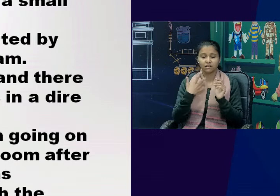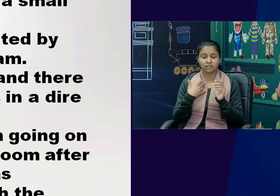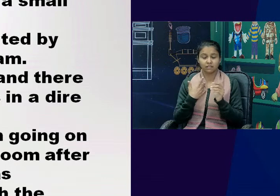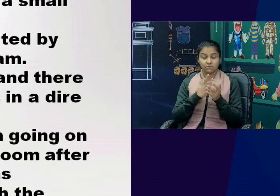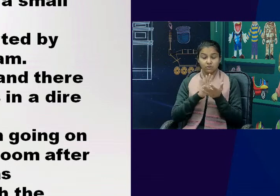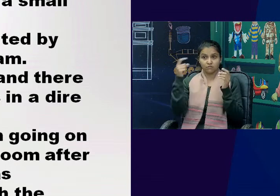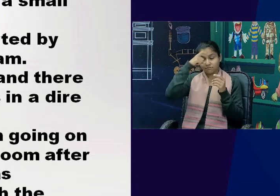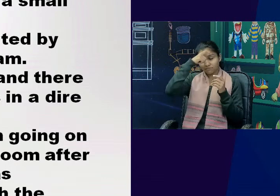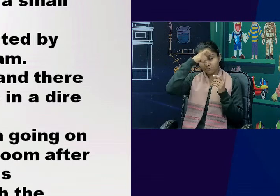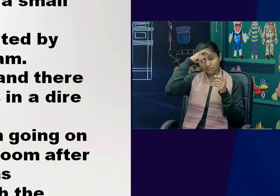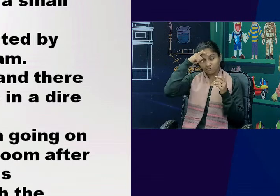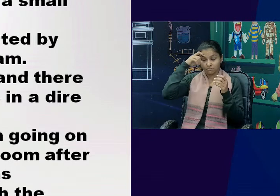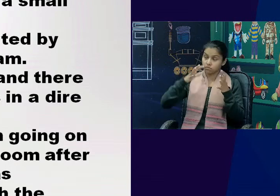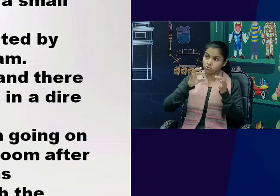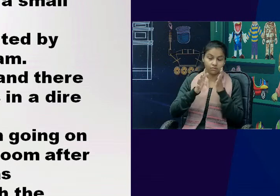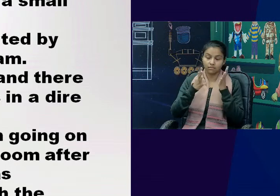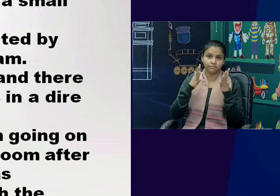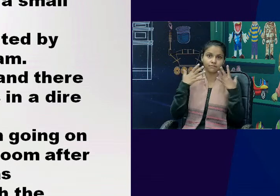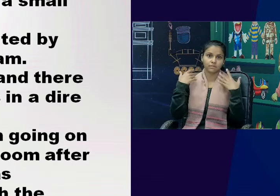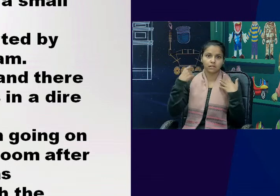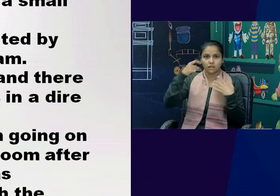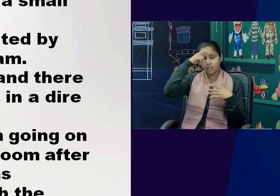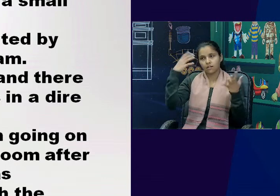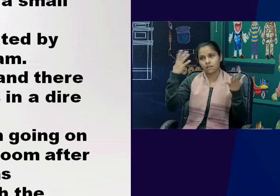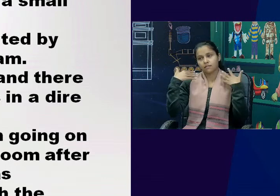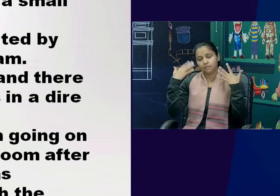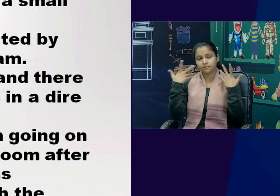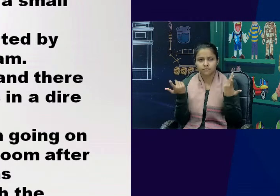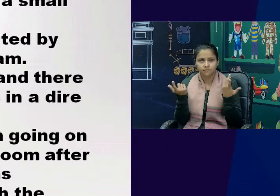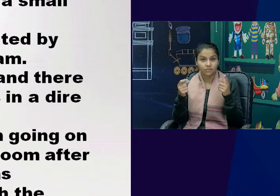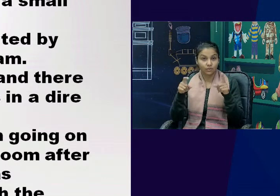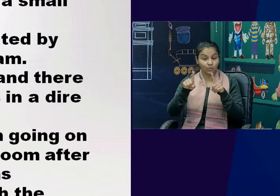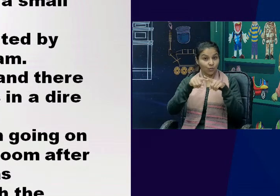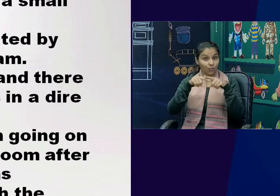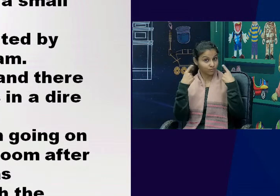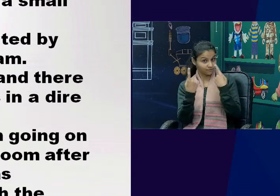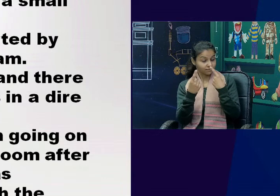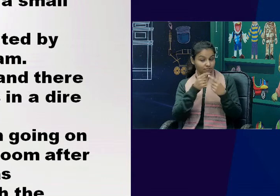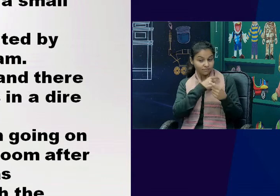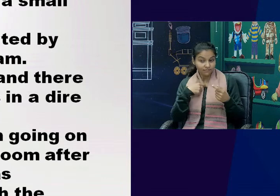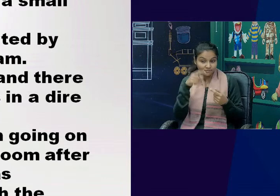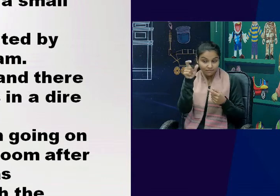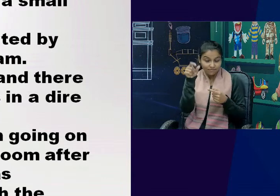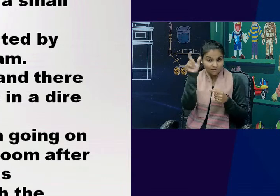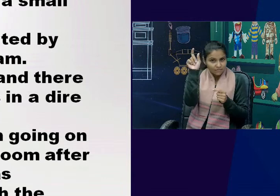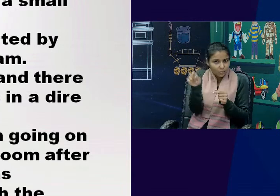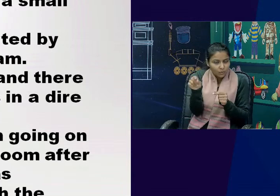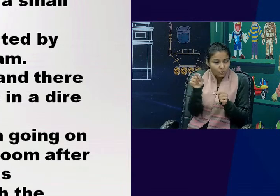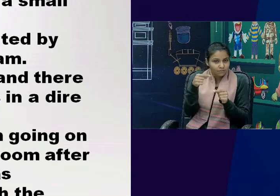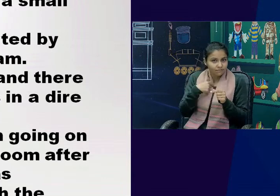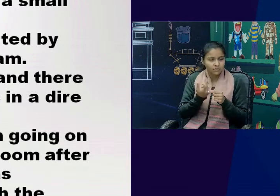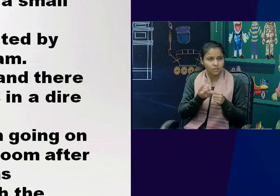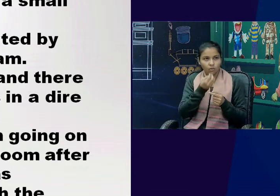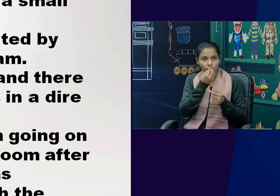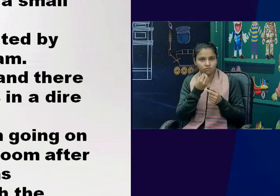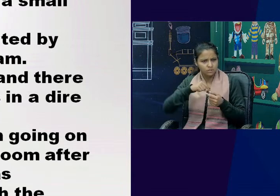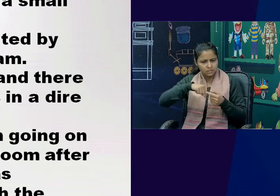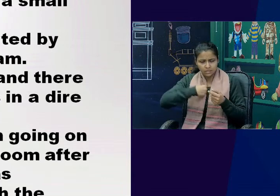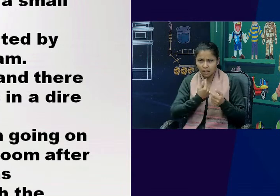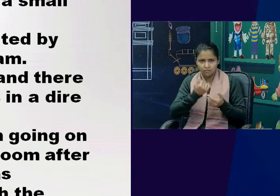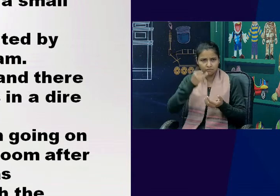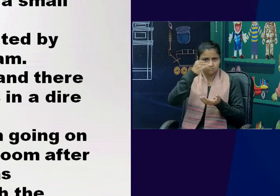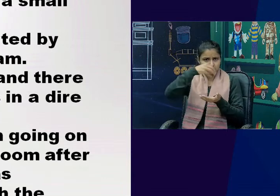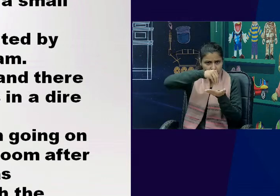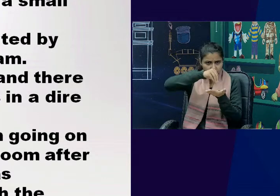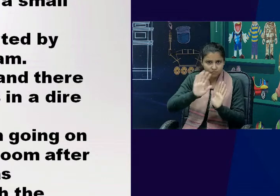very hot also. So the doctor generally he did not know how to cook, so he used to order food from outside. So what